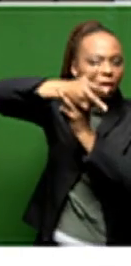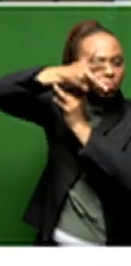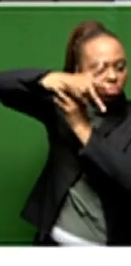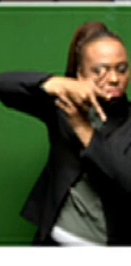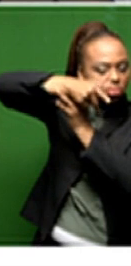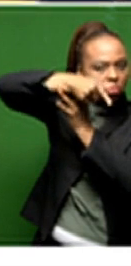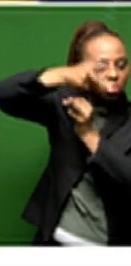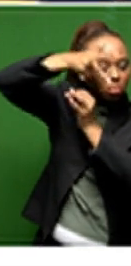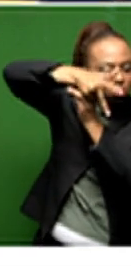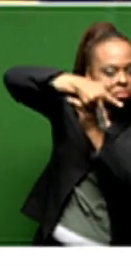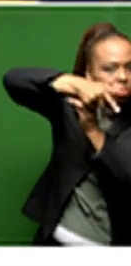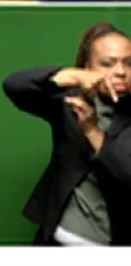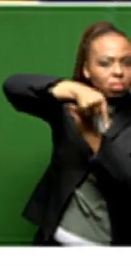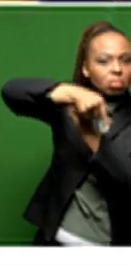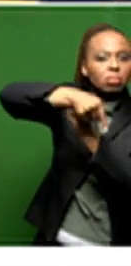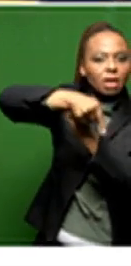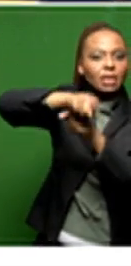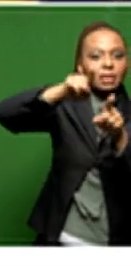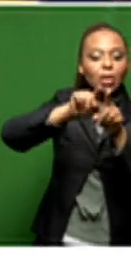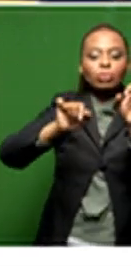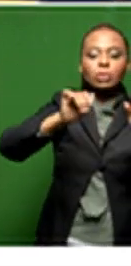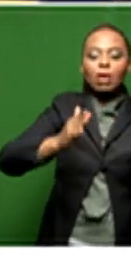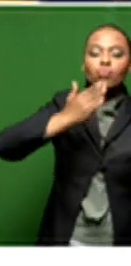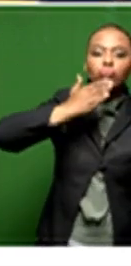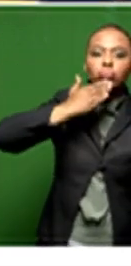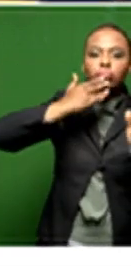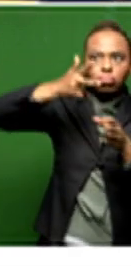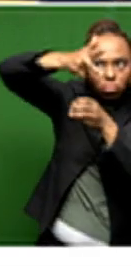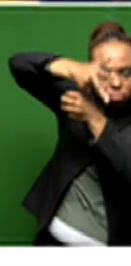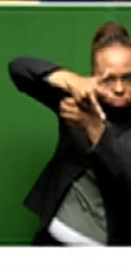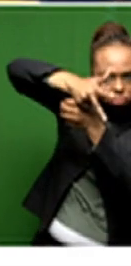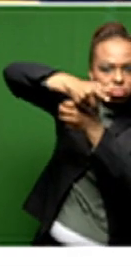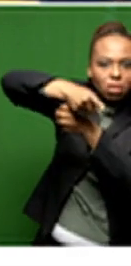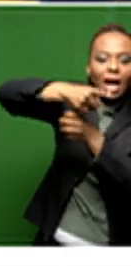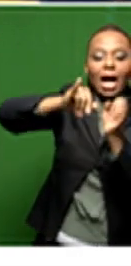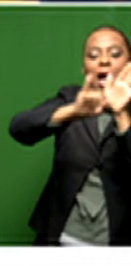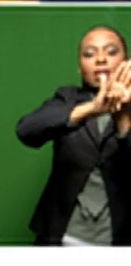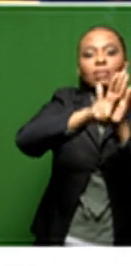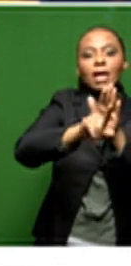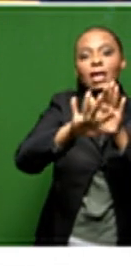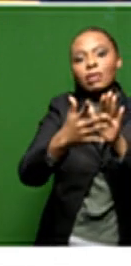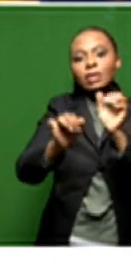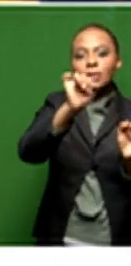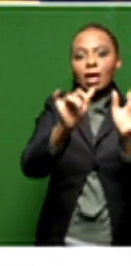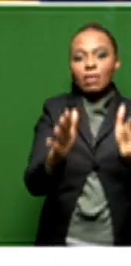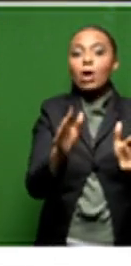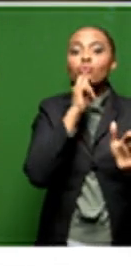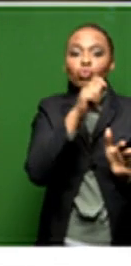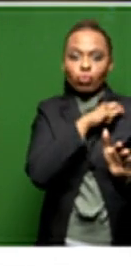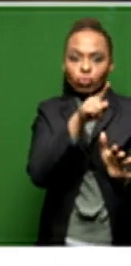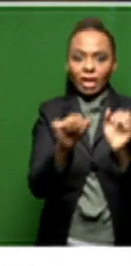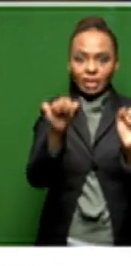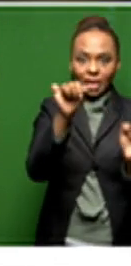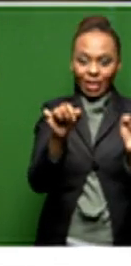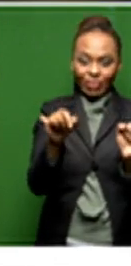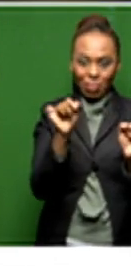be sent to the driver to enter the driver PIN, so we can identify if the driver is the correct driver driving the vehicle as